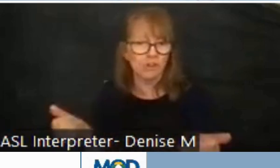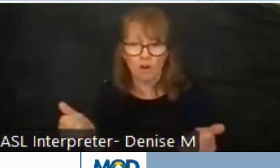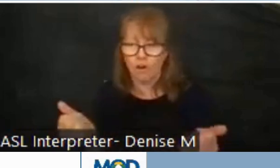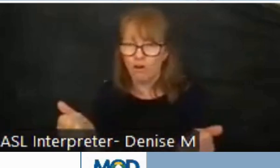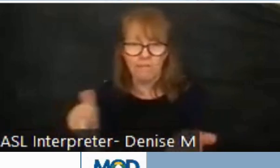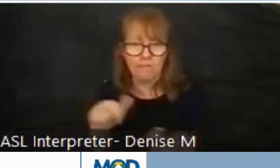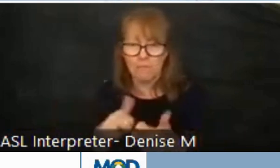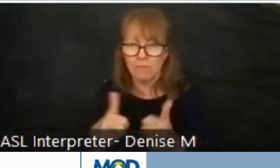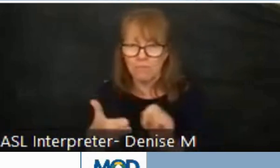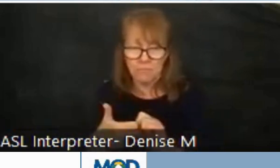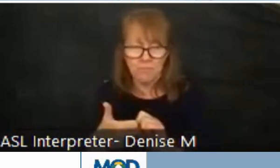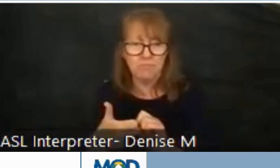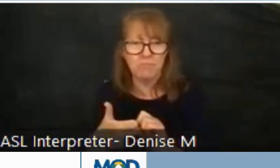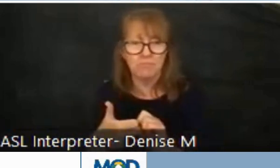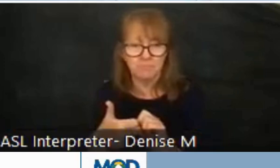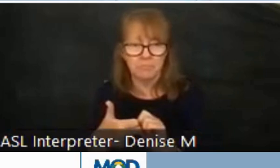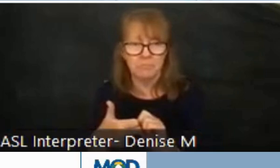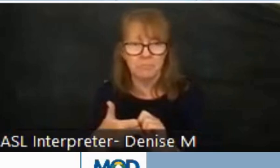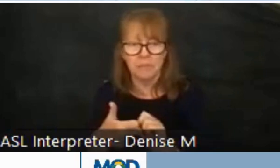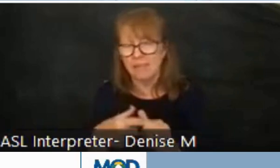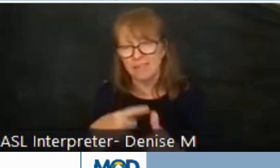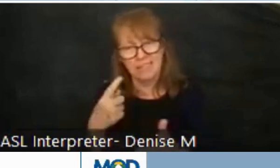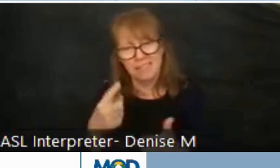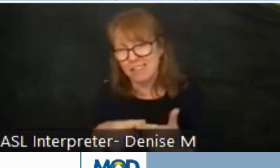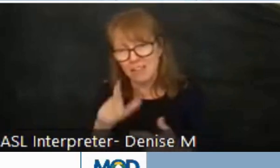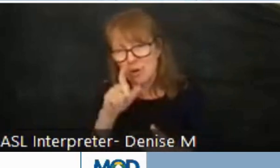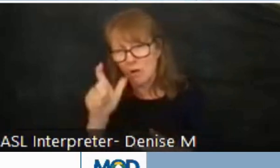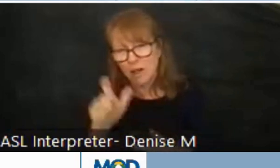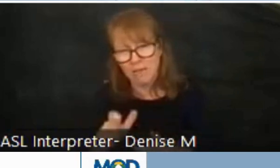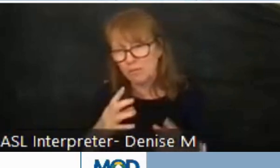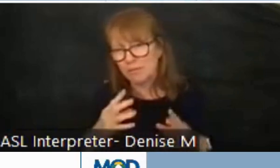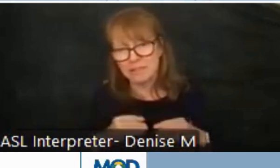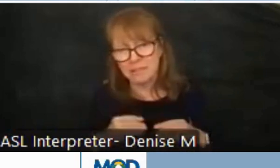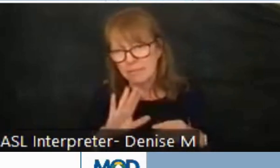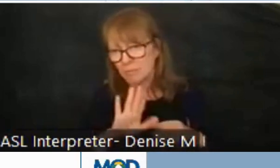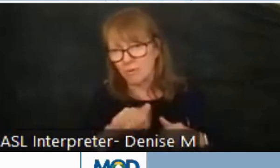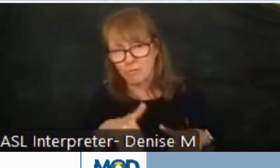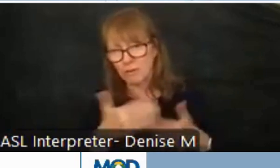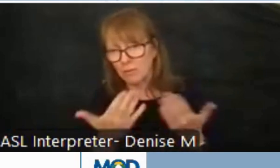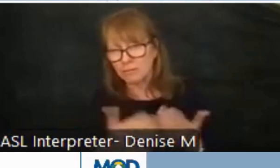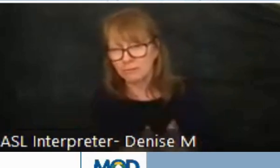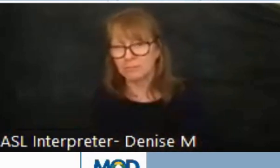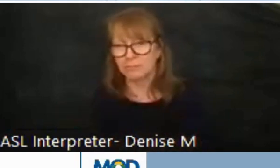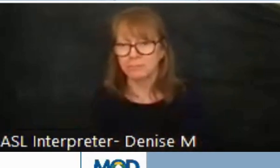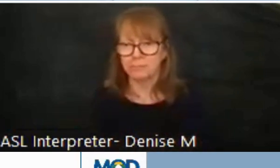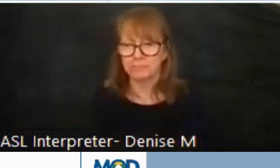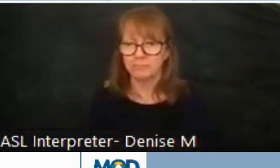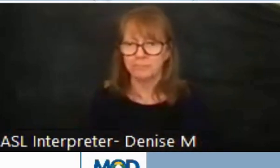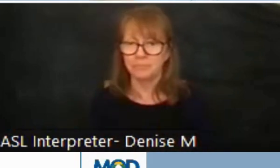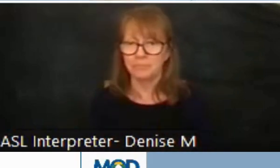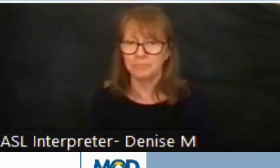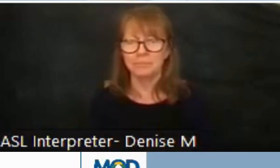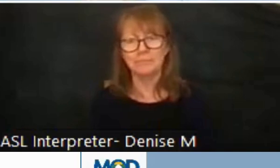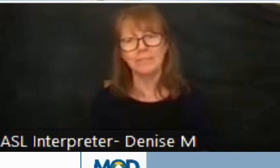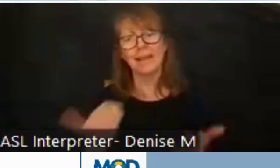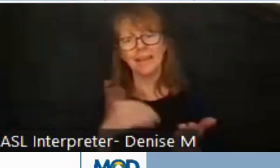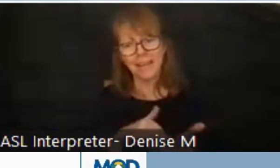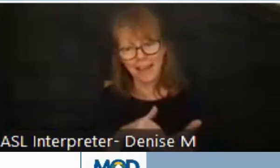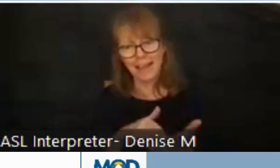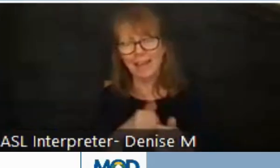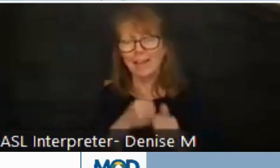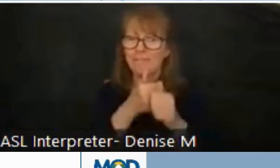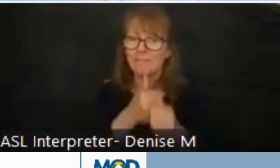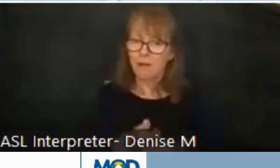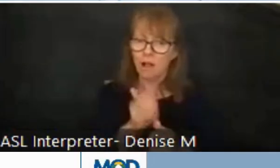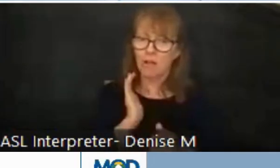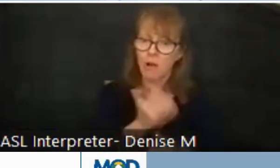then they don't have to agree to your request. Of course, this isn't going to happen if you follow our steps, because